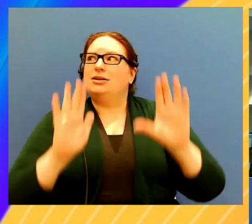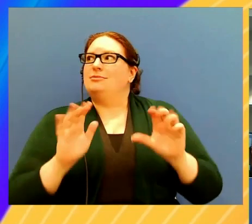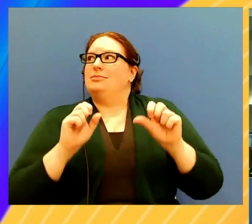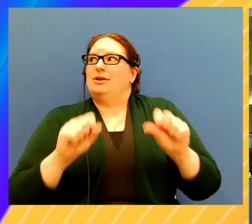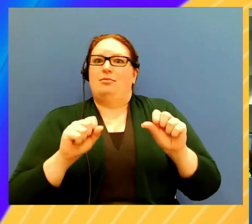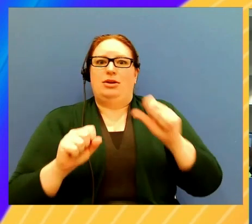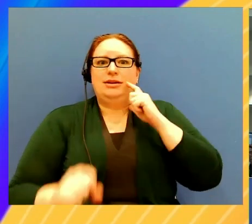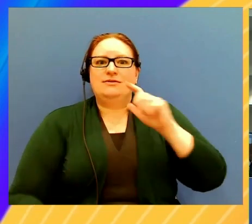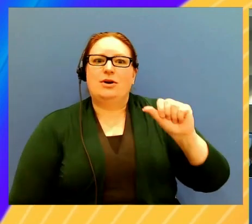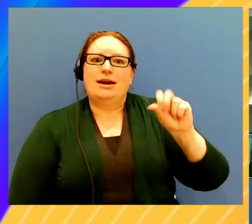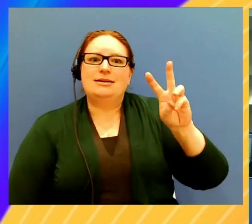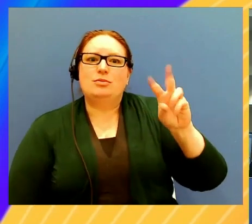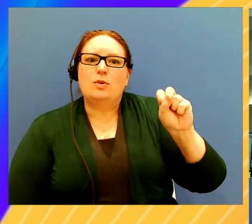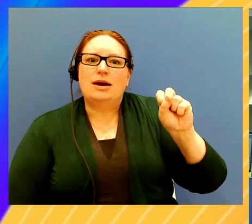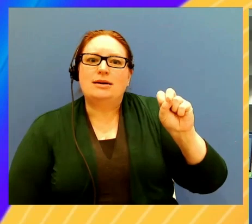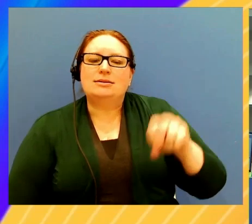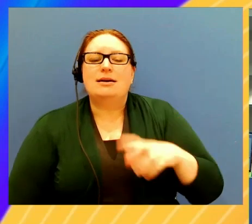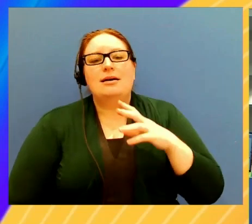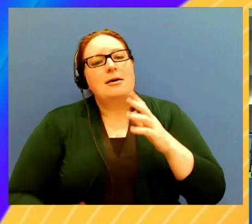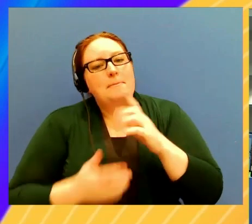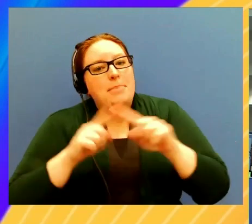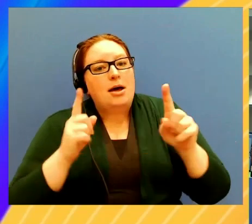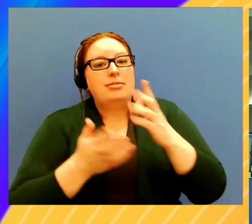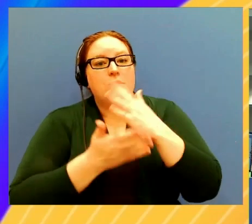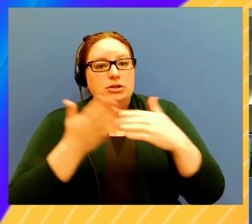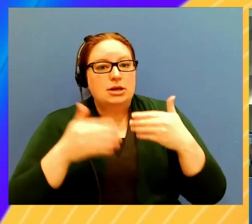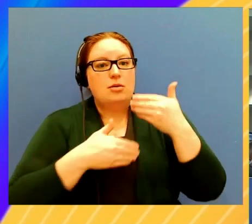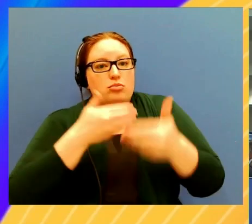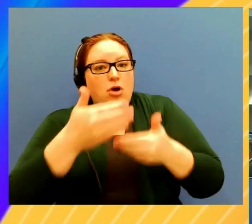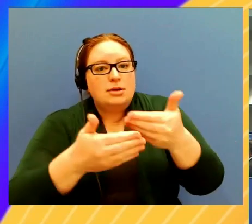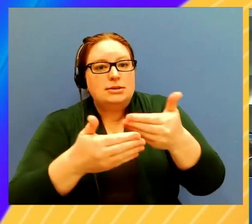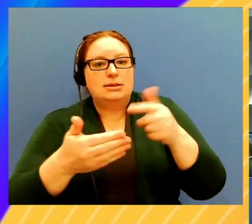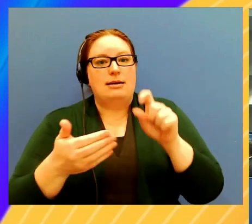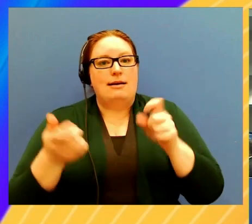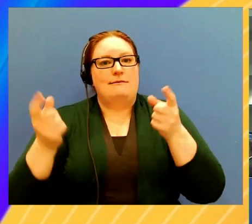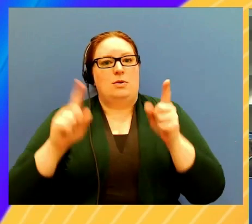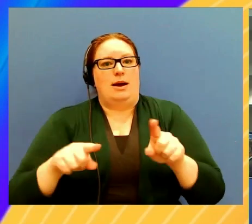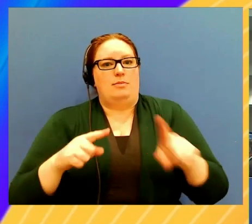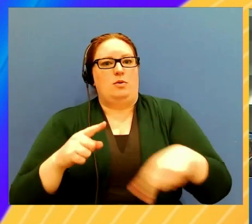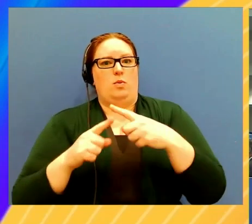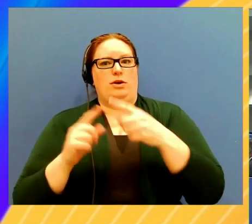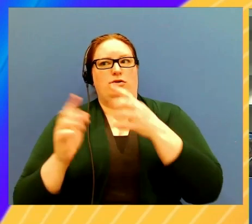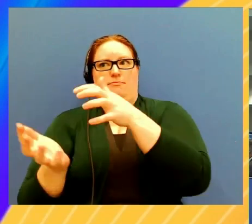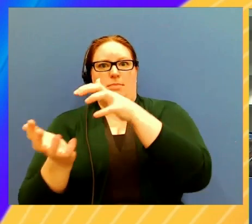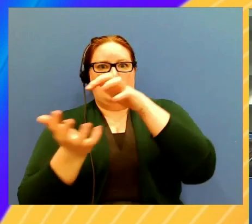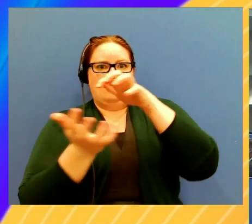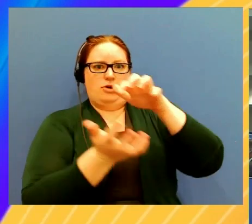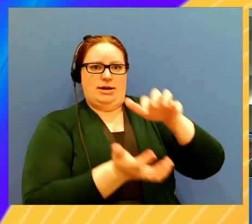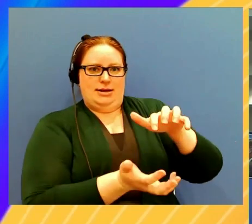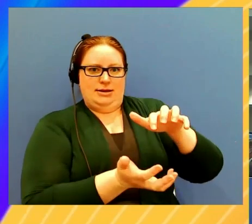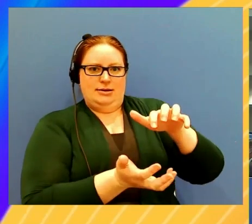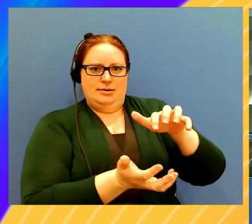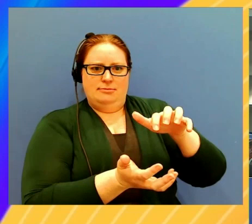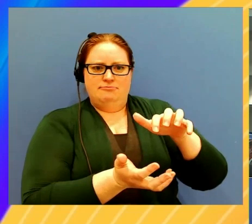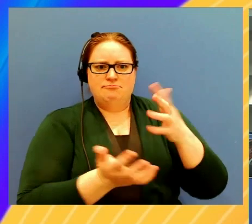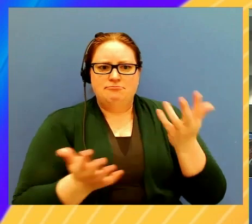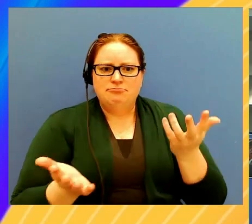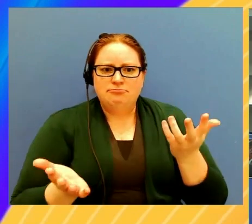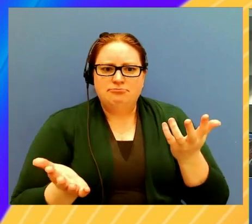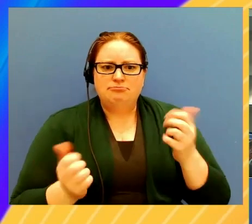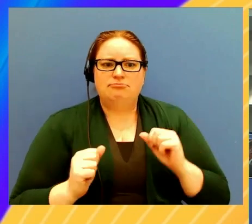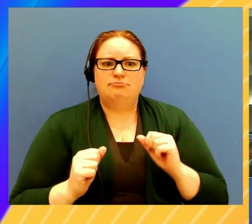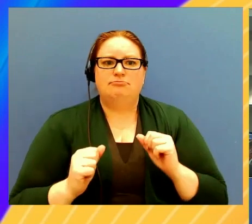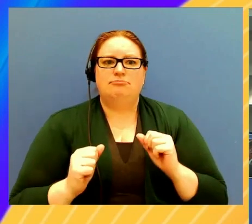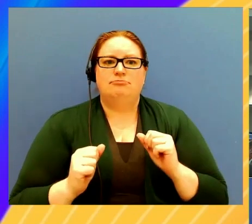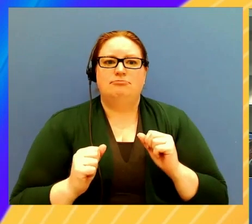offer. But there's some processes that have to kind of happen when you're migrating. What would you say are a couple of the